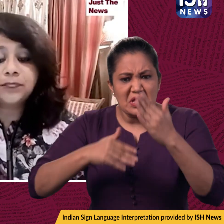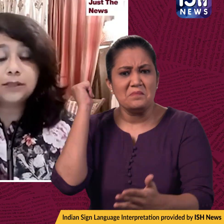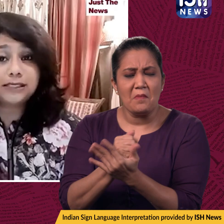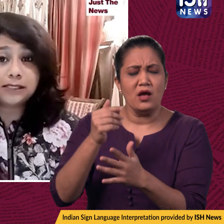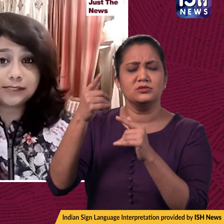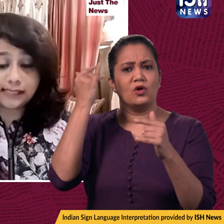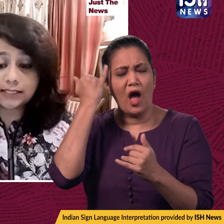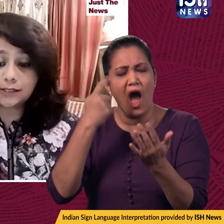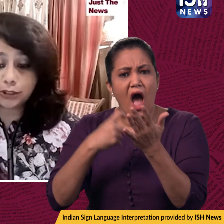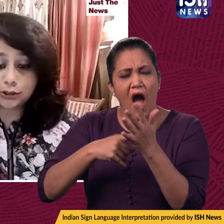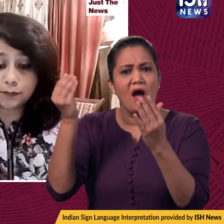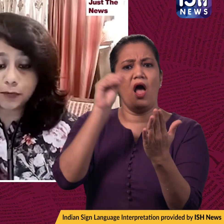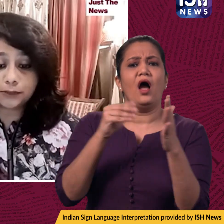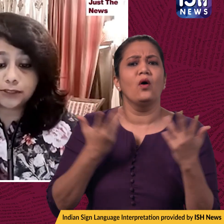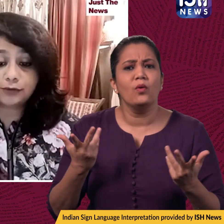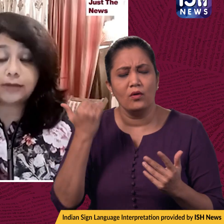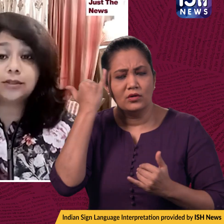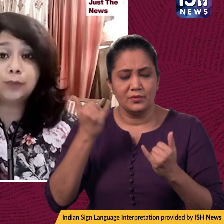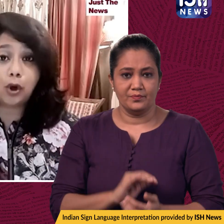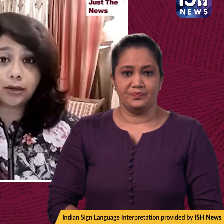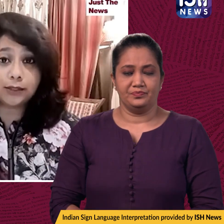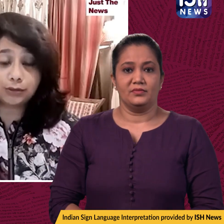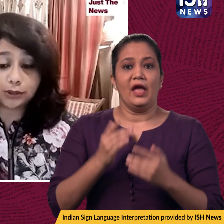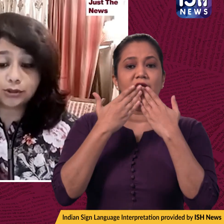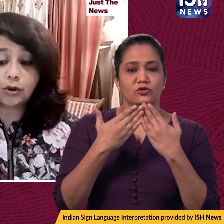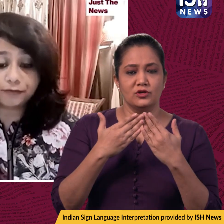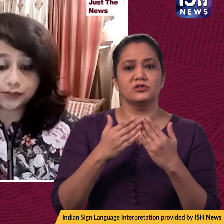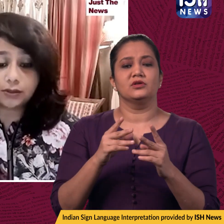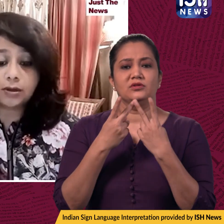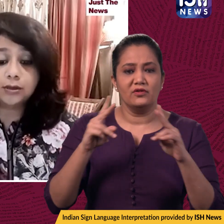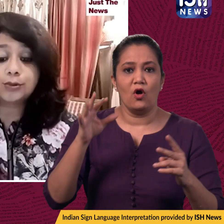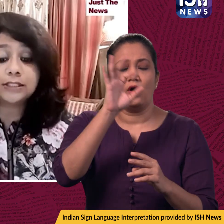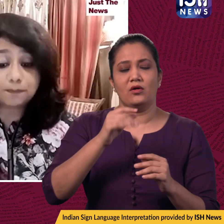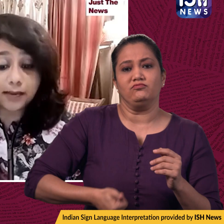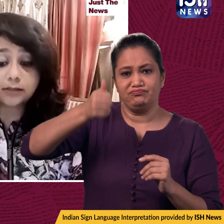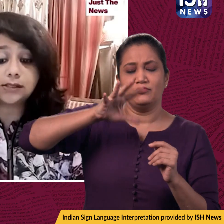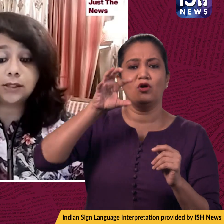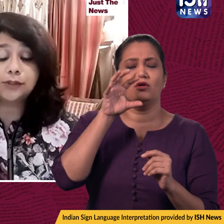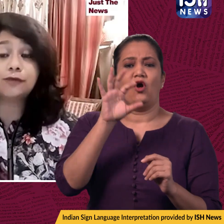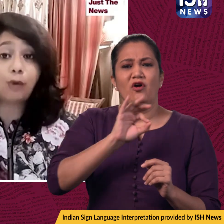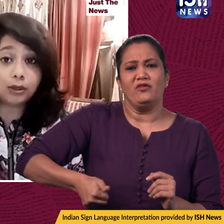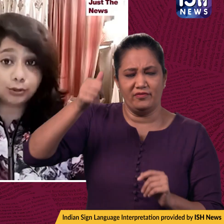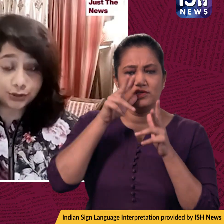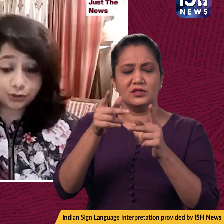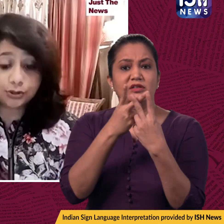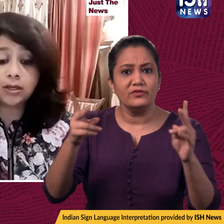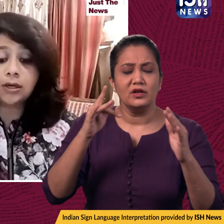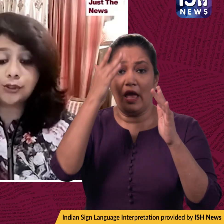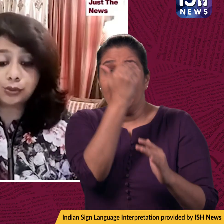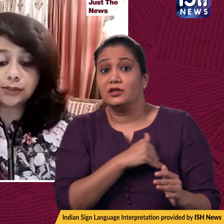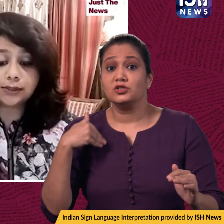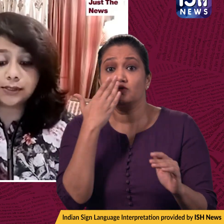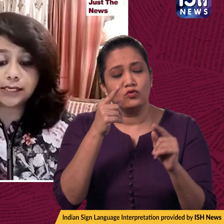Bible. In the meantime, the state education department has directed the block education officer to inspect the syllabus of all